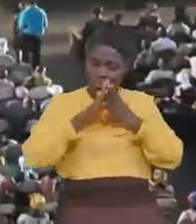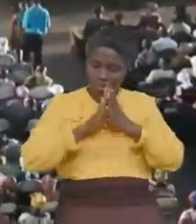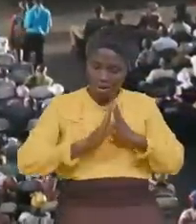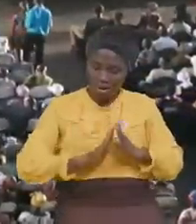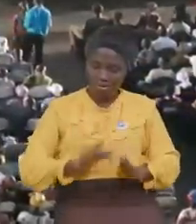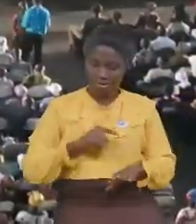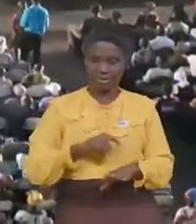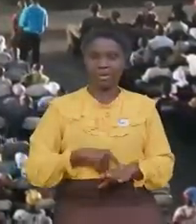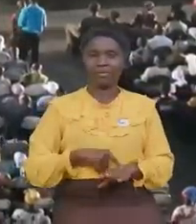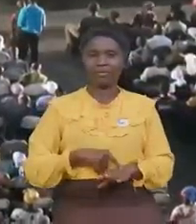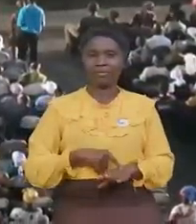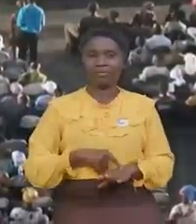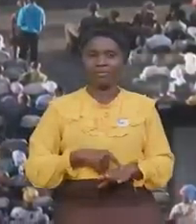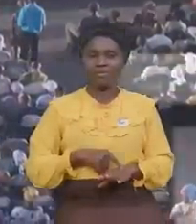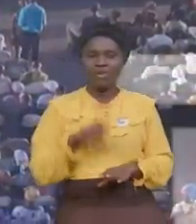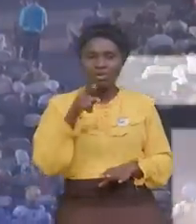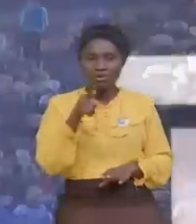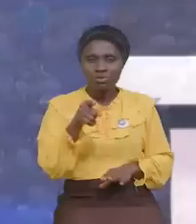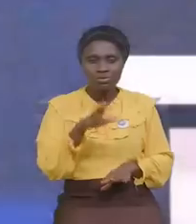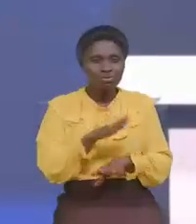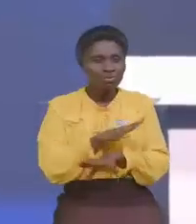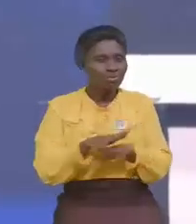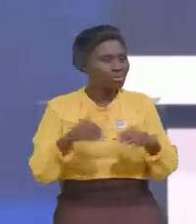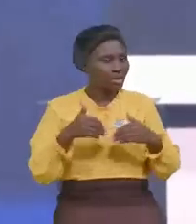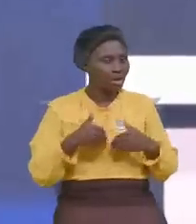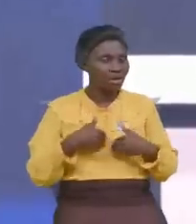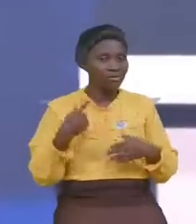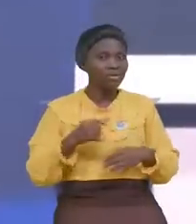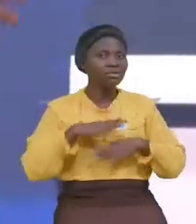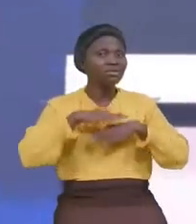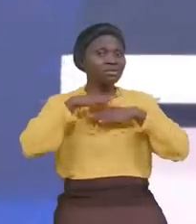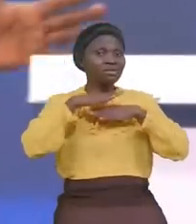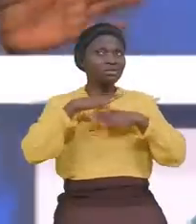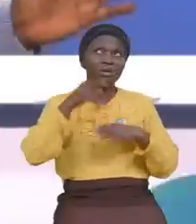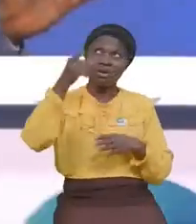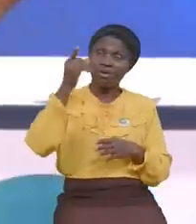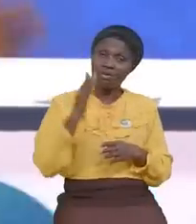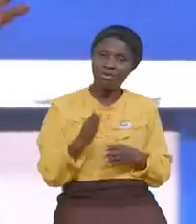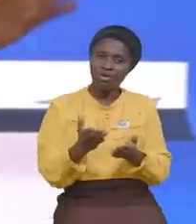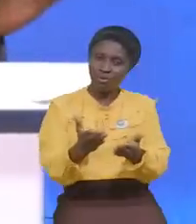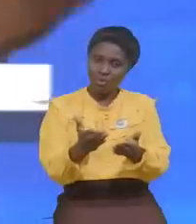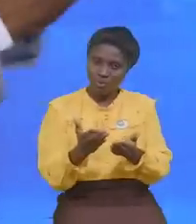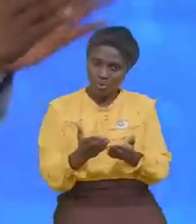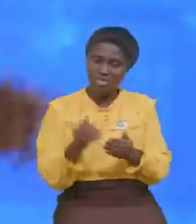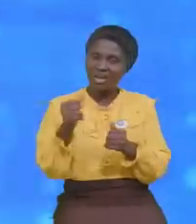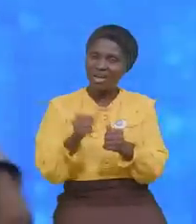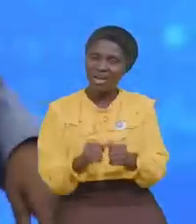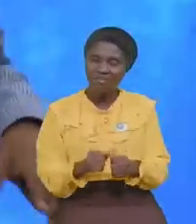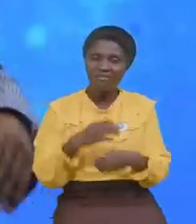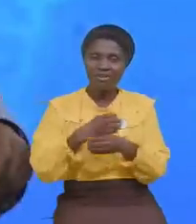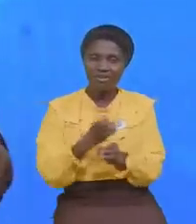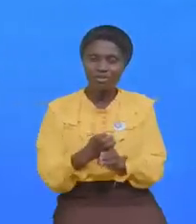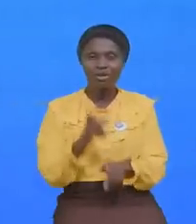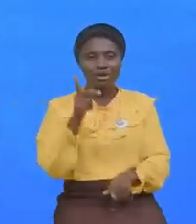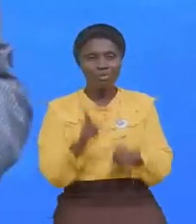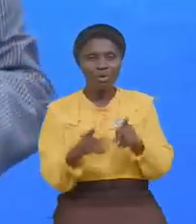you do not have the satisfaction God wanted every creature of his